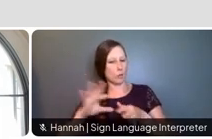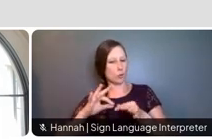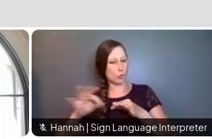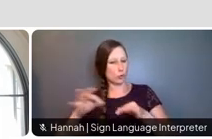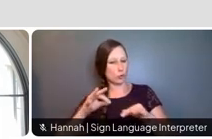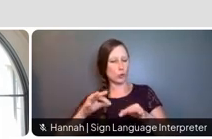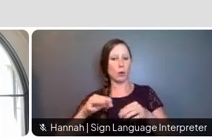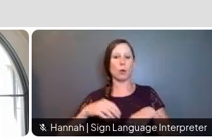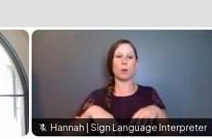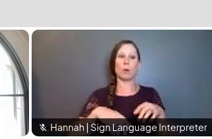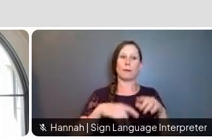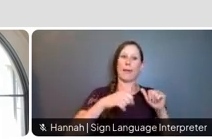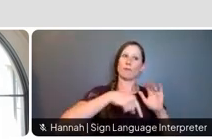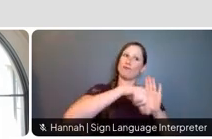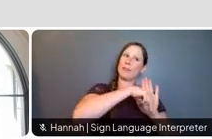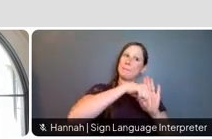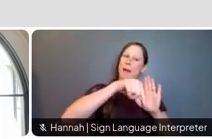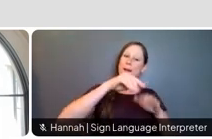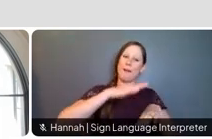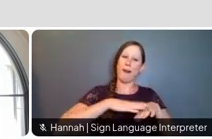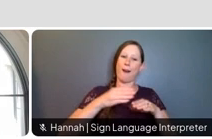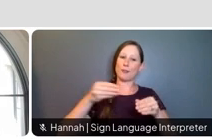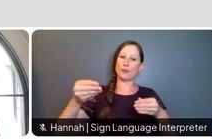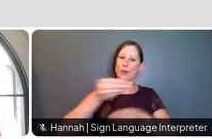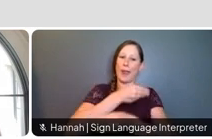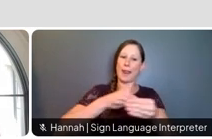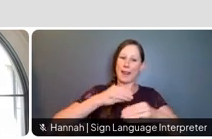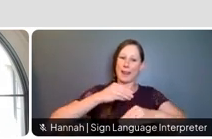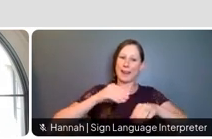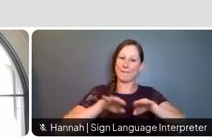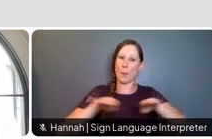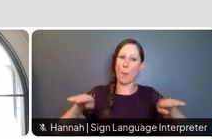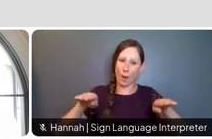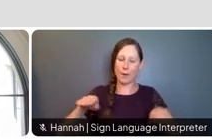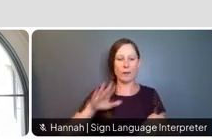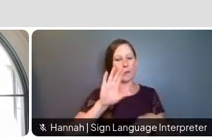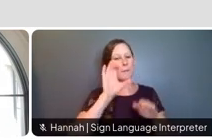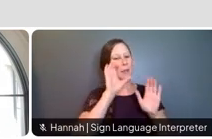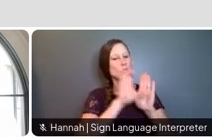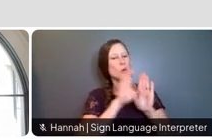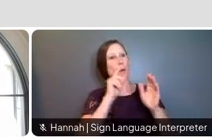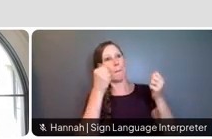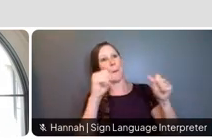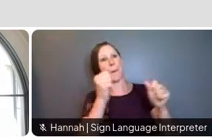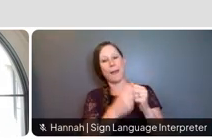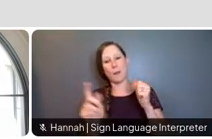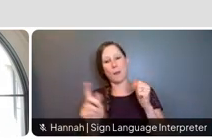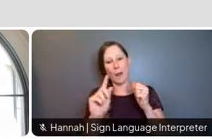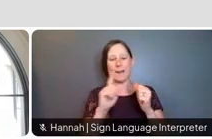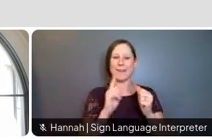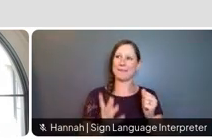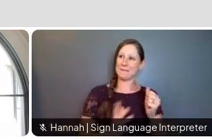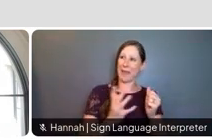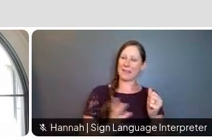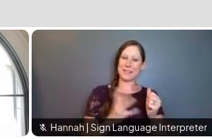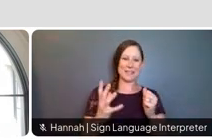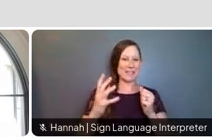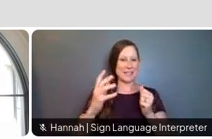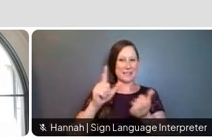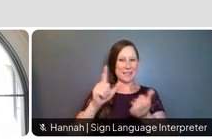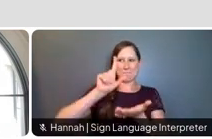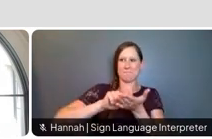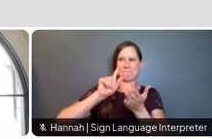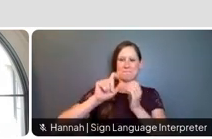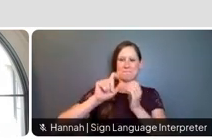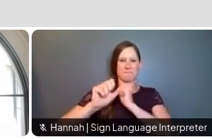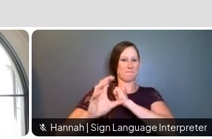trading floor. Your pictures are posted everywhere. You do a big fancy press release, and I'm sure Tom can talk about this too. There's a lot of